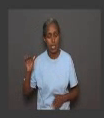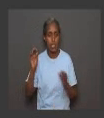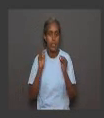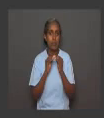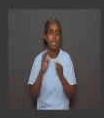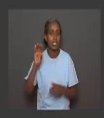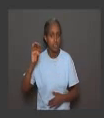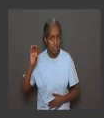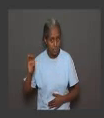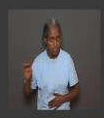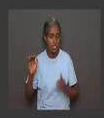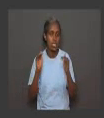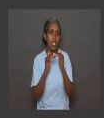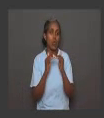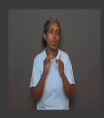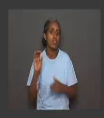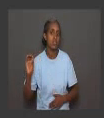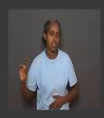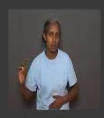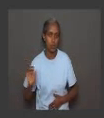plus c equals 0.